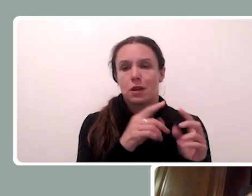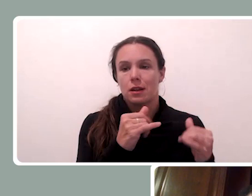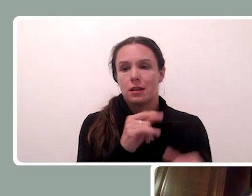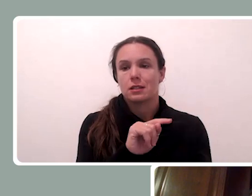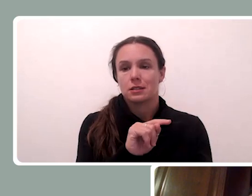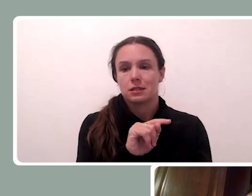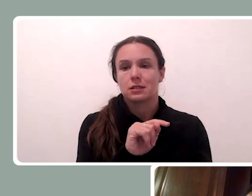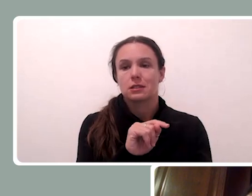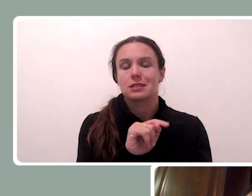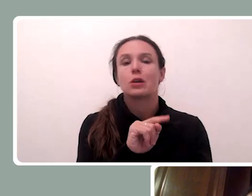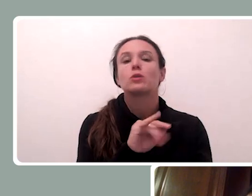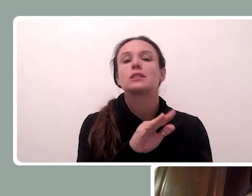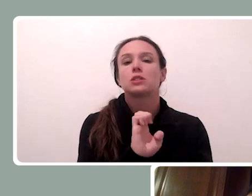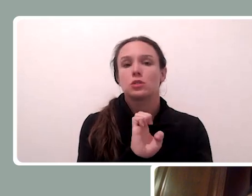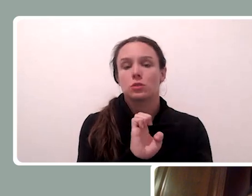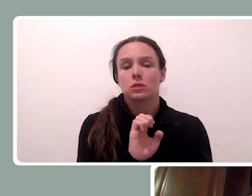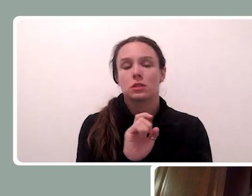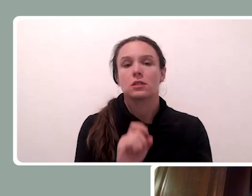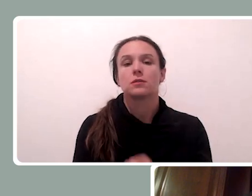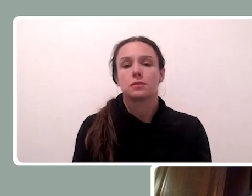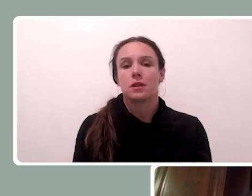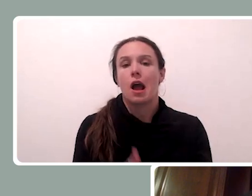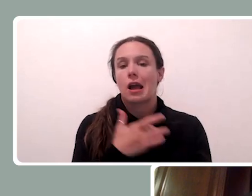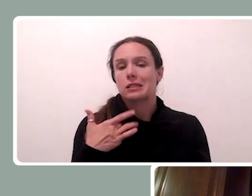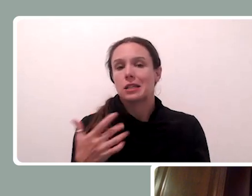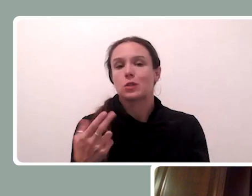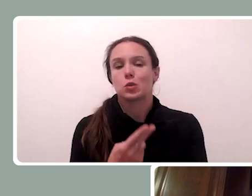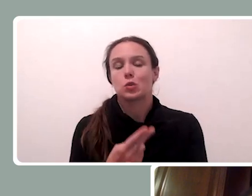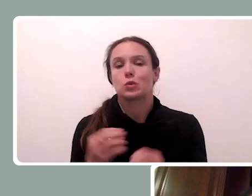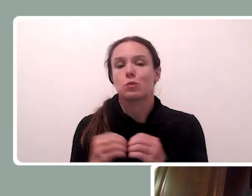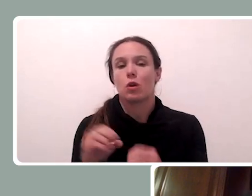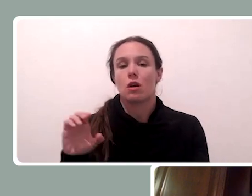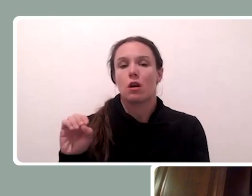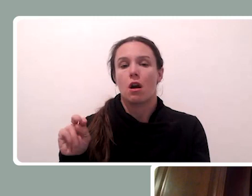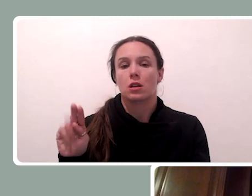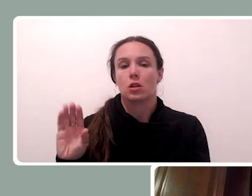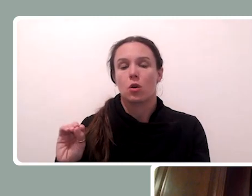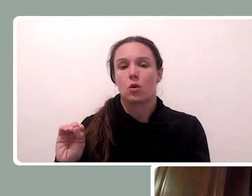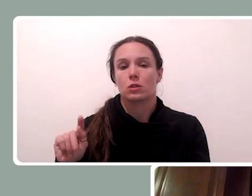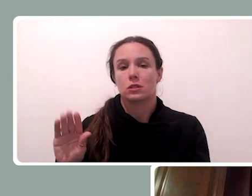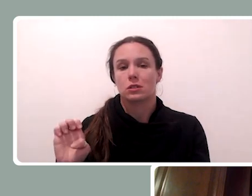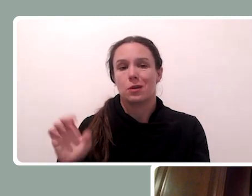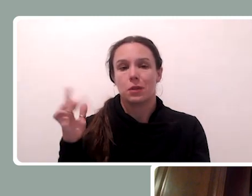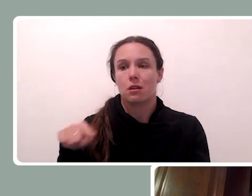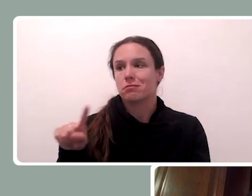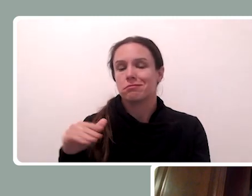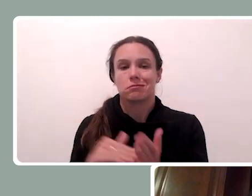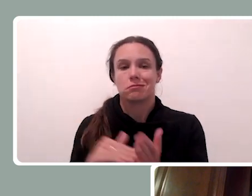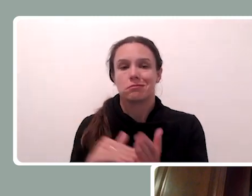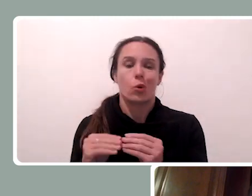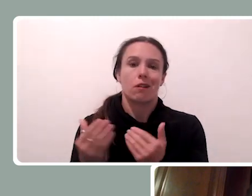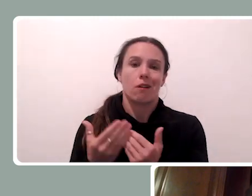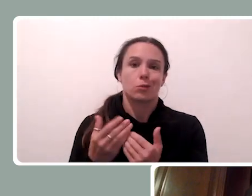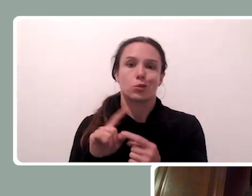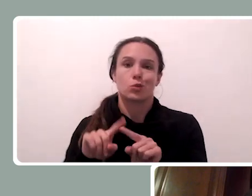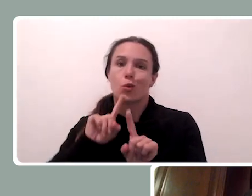also. I use both the tests. I tend to use more oncotype just because our surgeons are much more comfortable ordering it. And this is something that we've used for